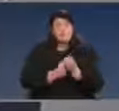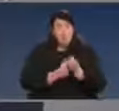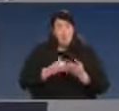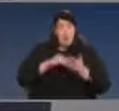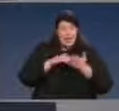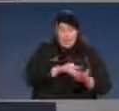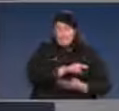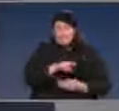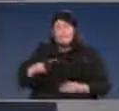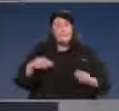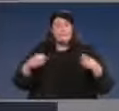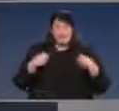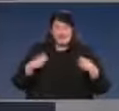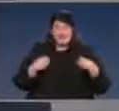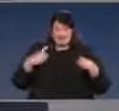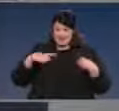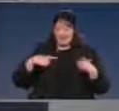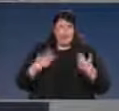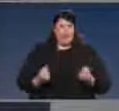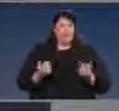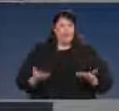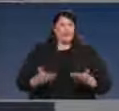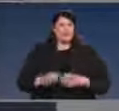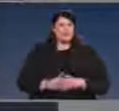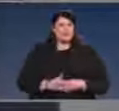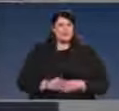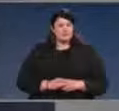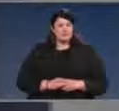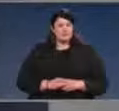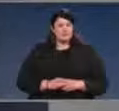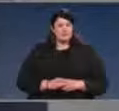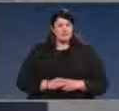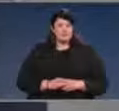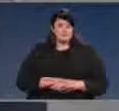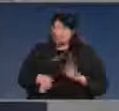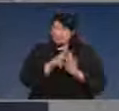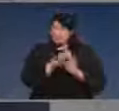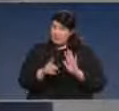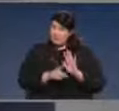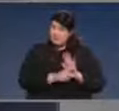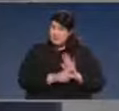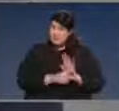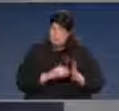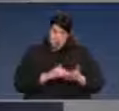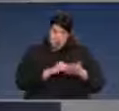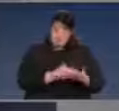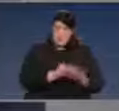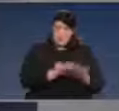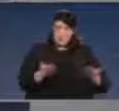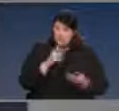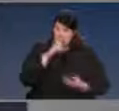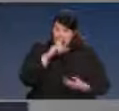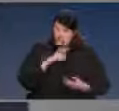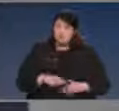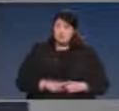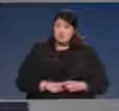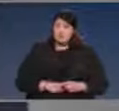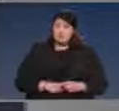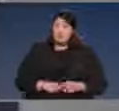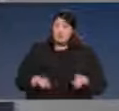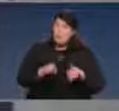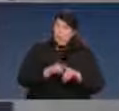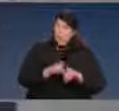significant impact. That's what it's there for those most impacted, and that's what the policy is designed to do. But it's also why we believe